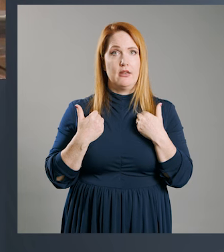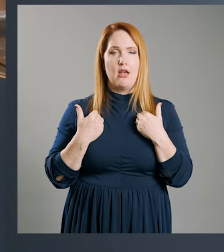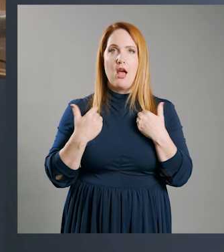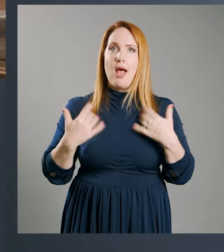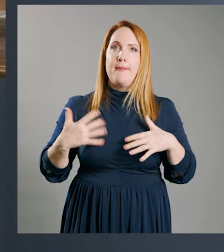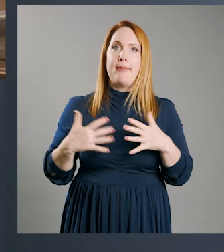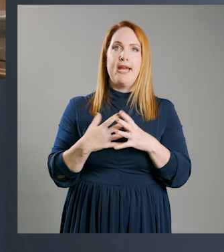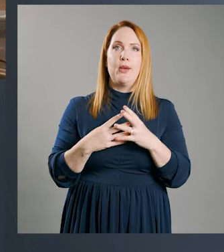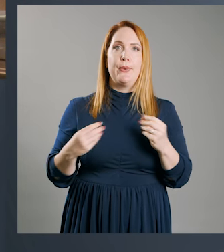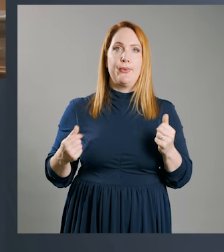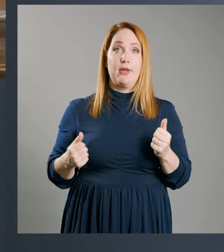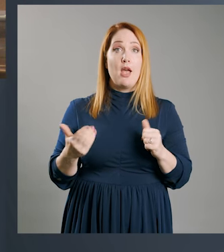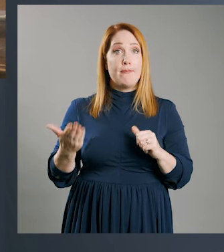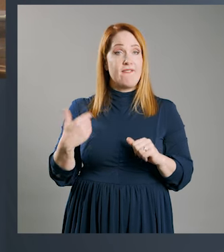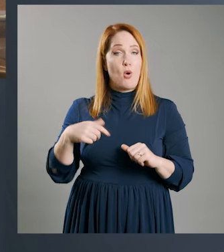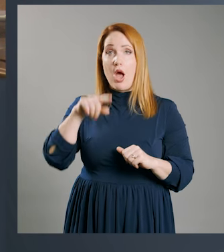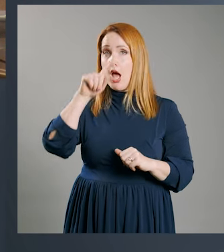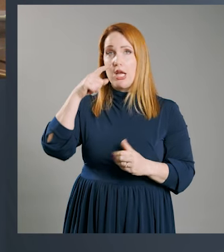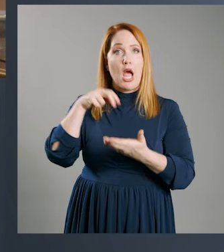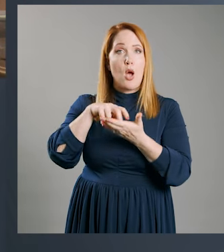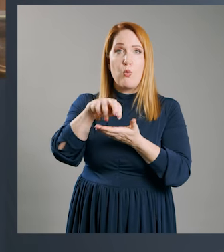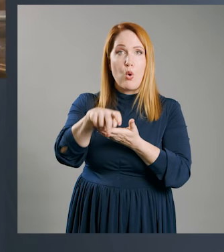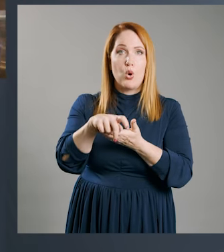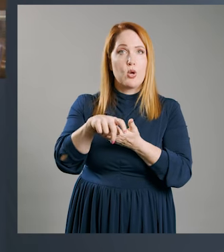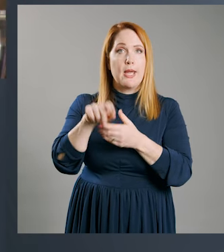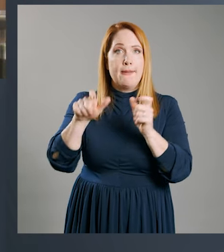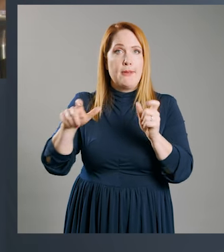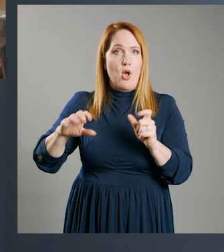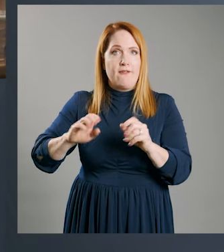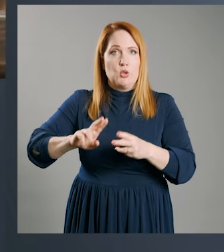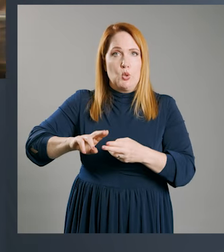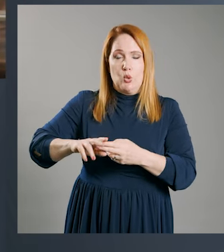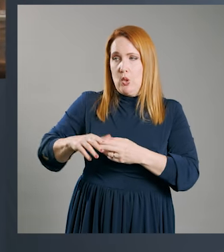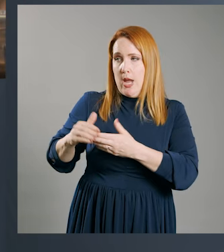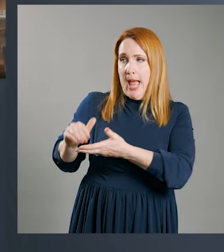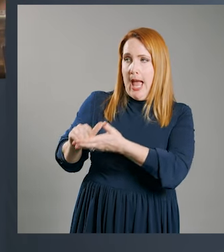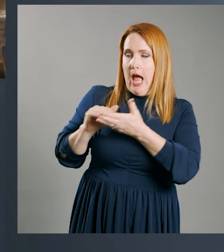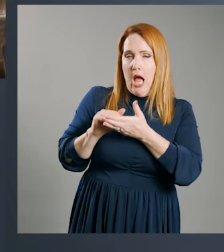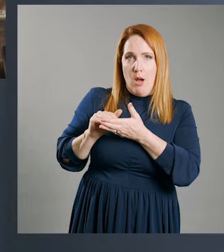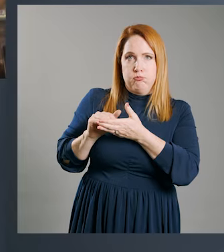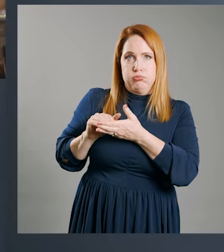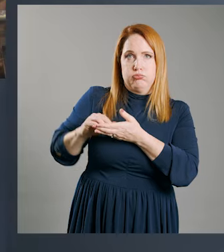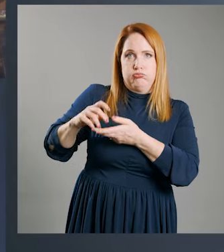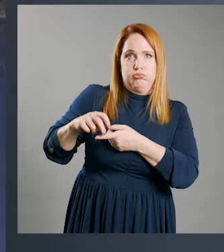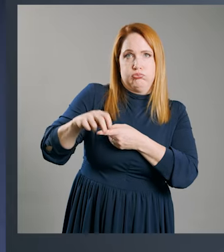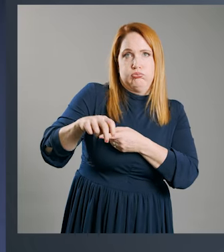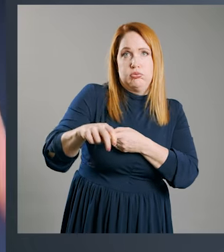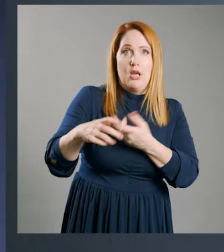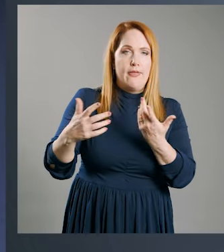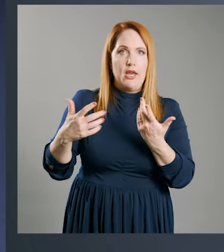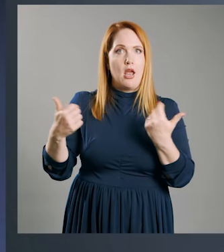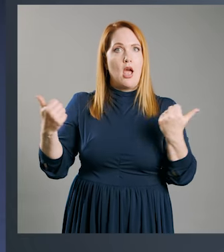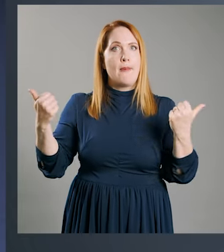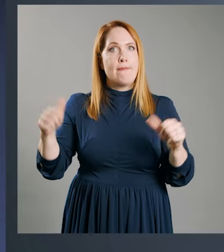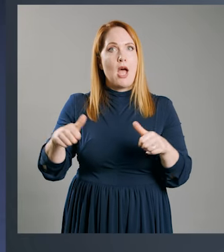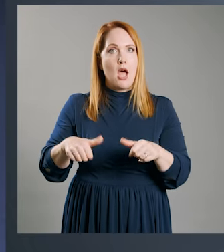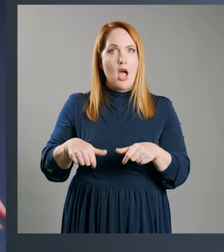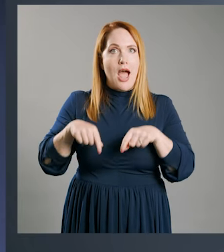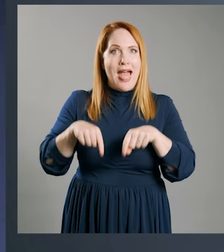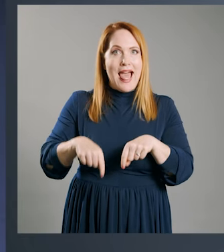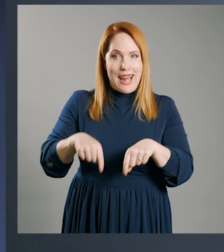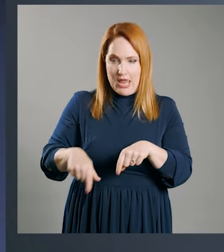prayed for me, and all the pain went. I couldn't walk, and I had to be carried in and helped to get to the conference. And someone prayed for me, and